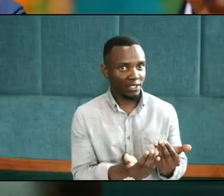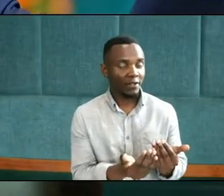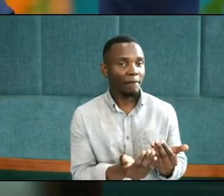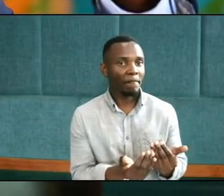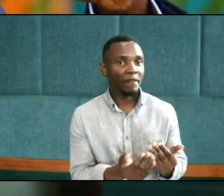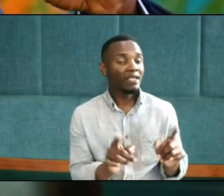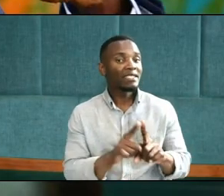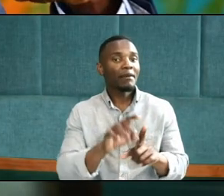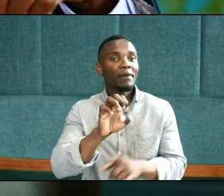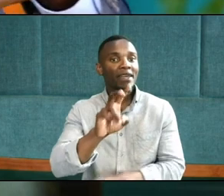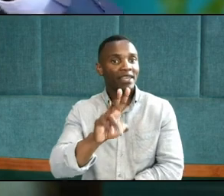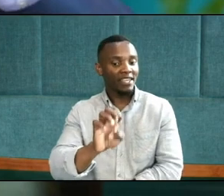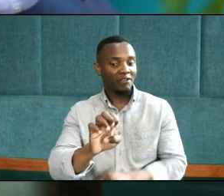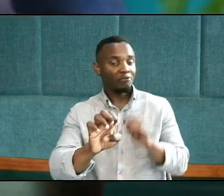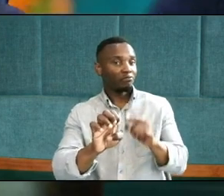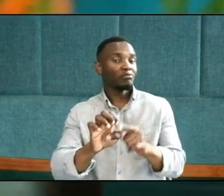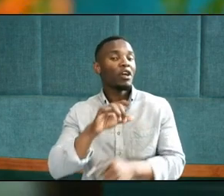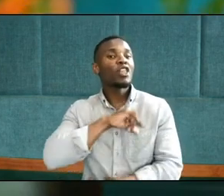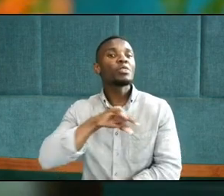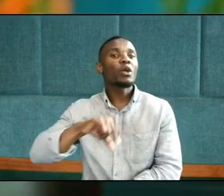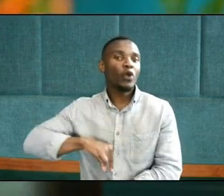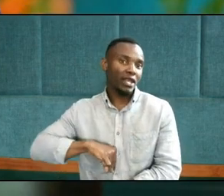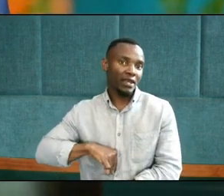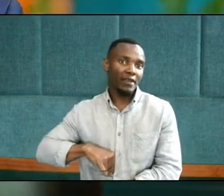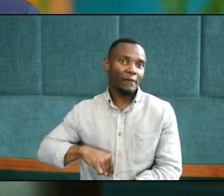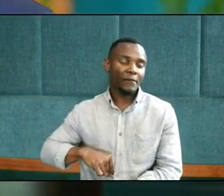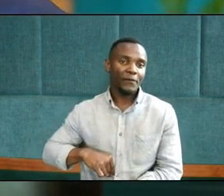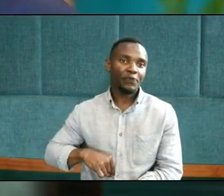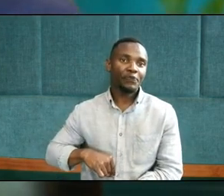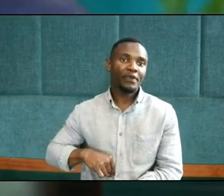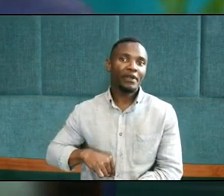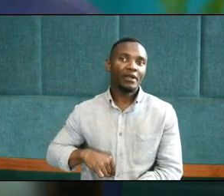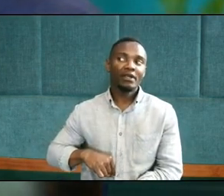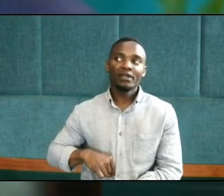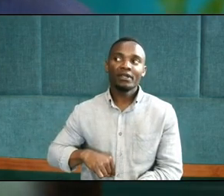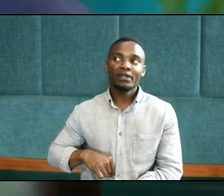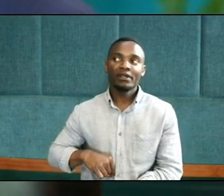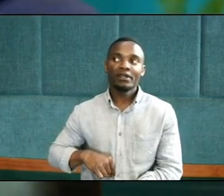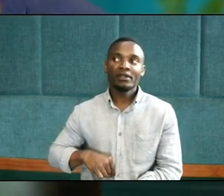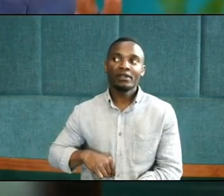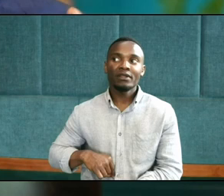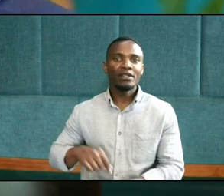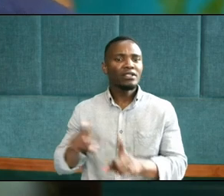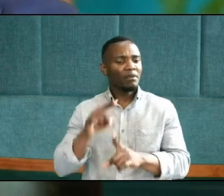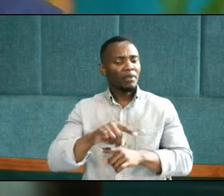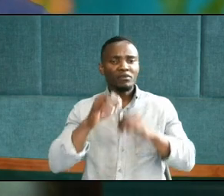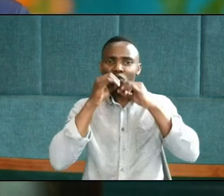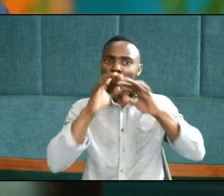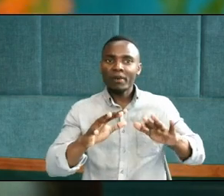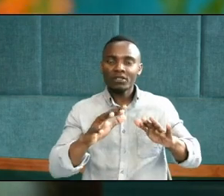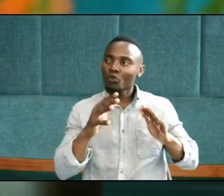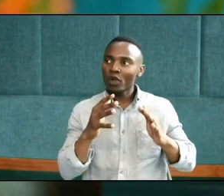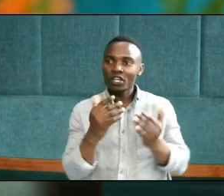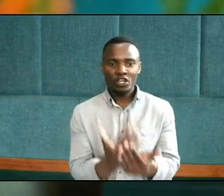Eve was supposed to be the queen. And when they were blessed to give children, then